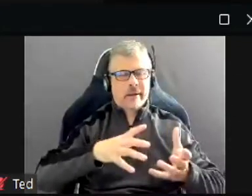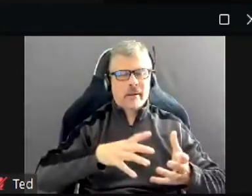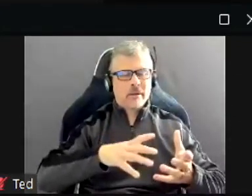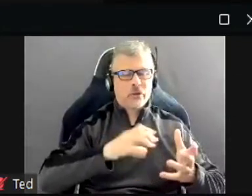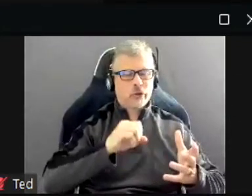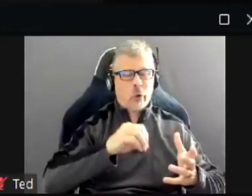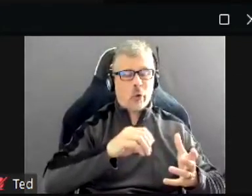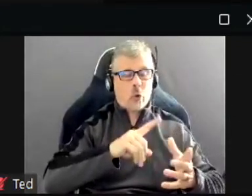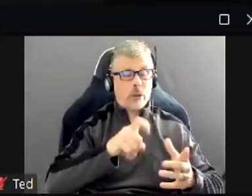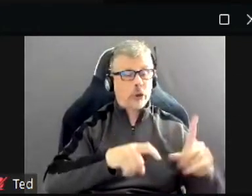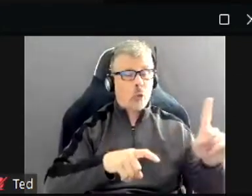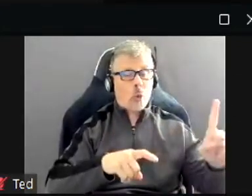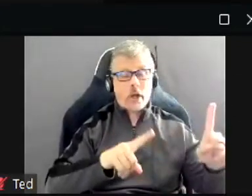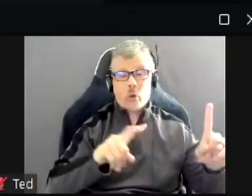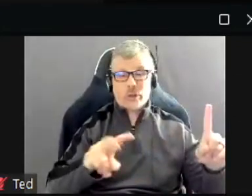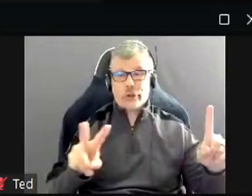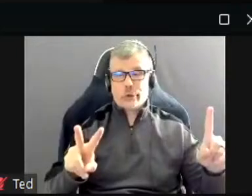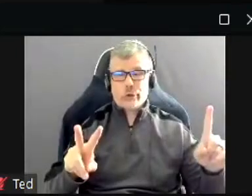2.